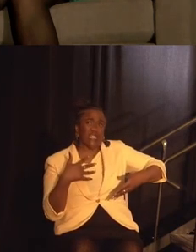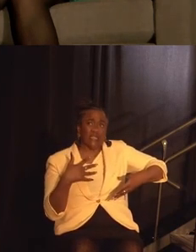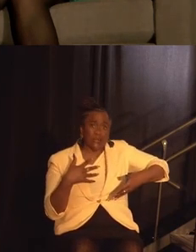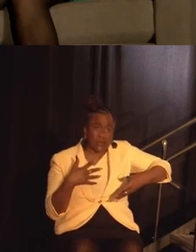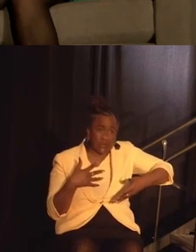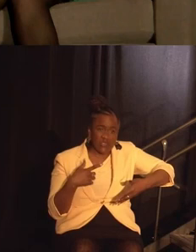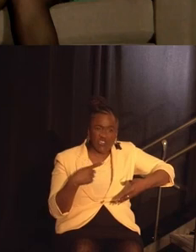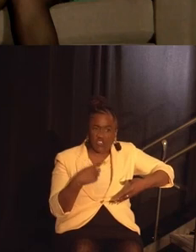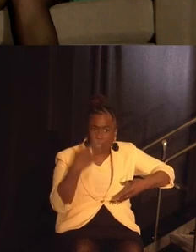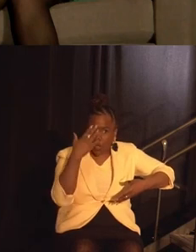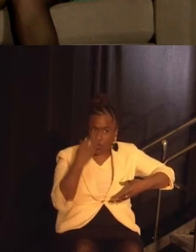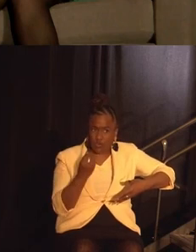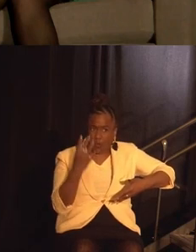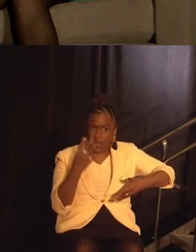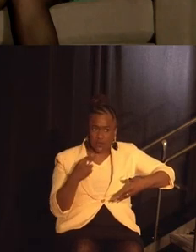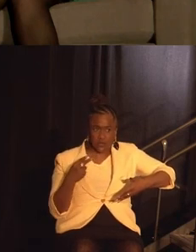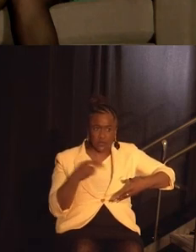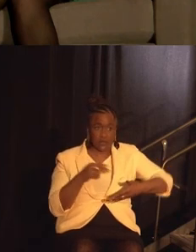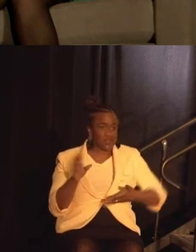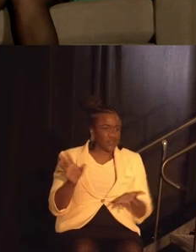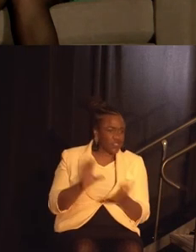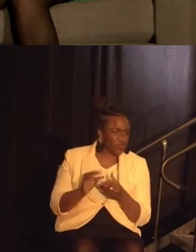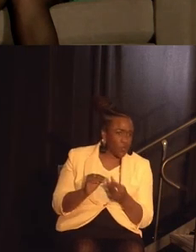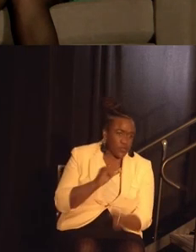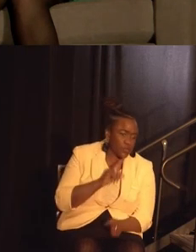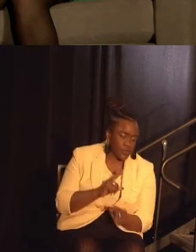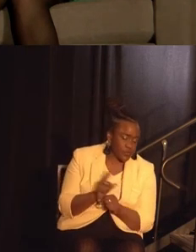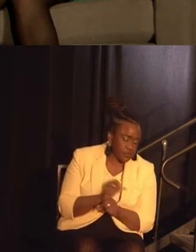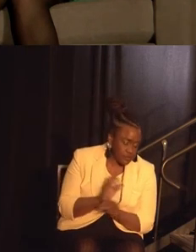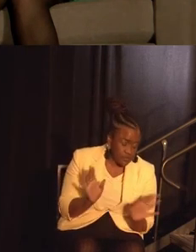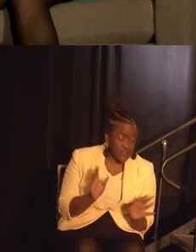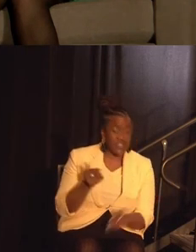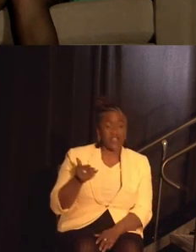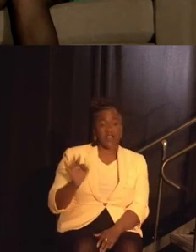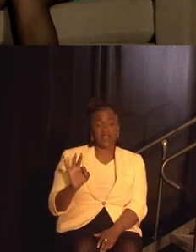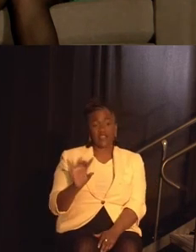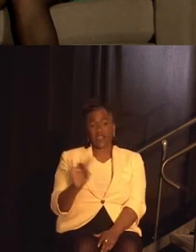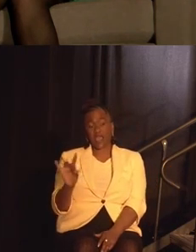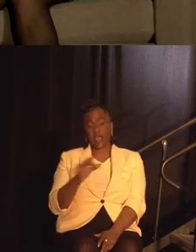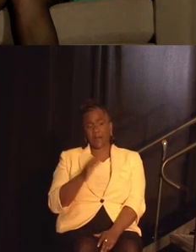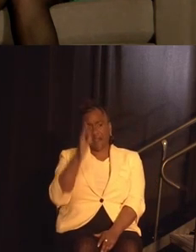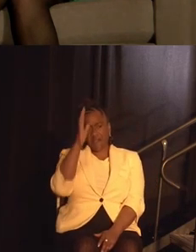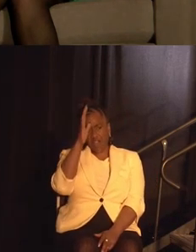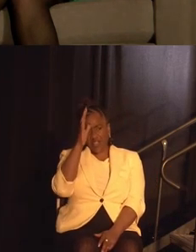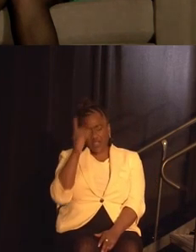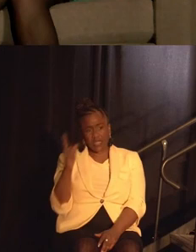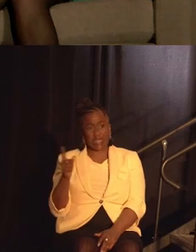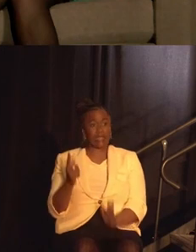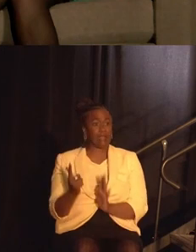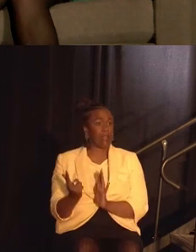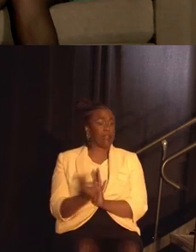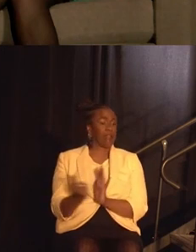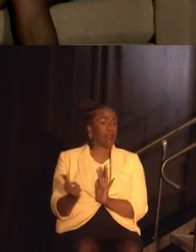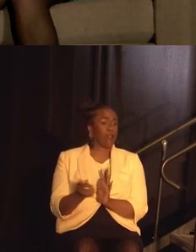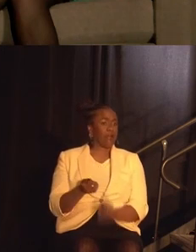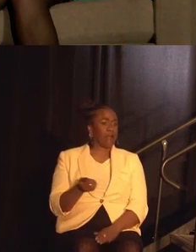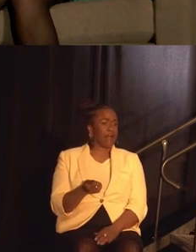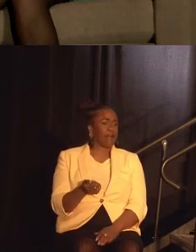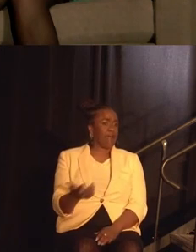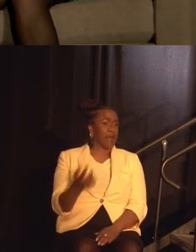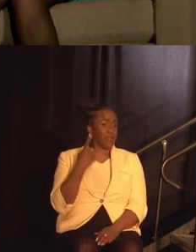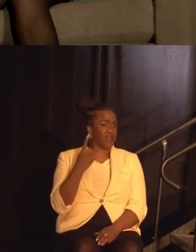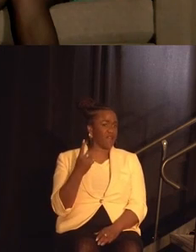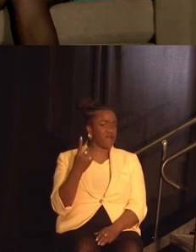knows too much." True story. I mean, it's all true story. By 1988, my father had been holding illegal mahjong gambling circles